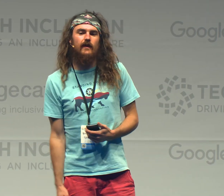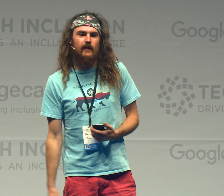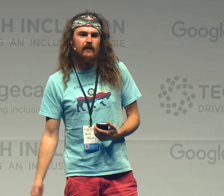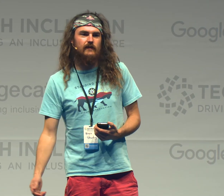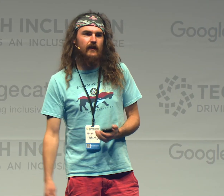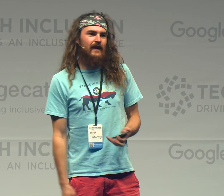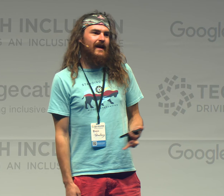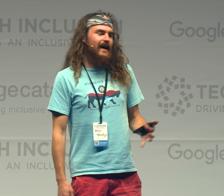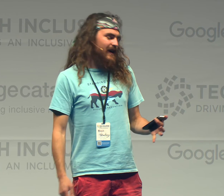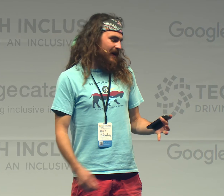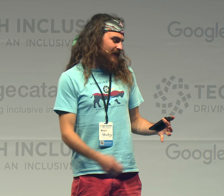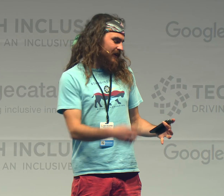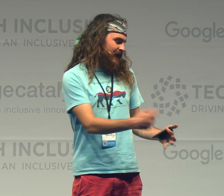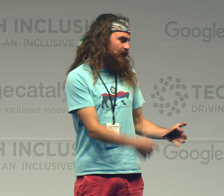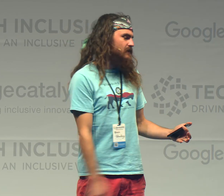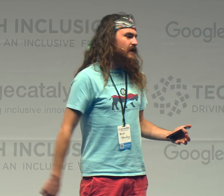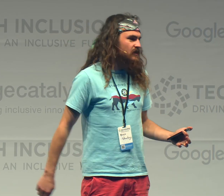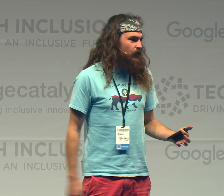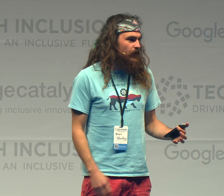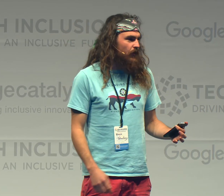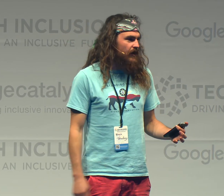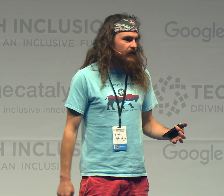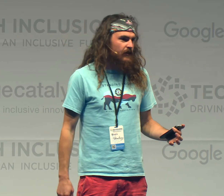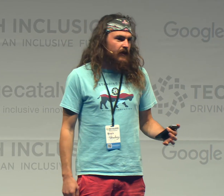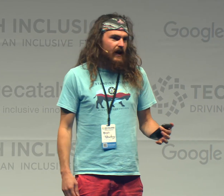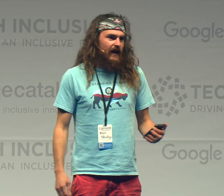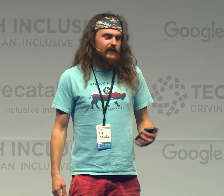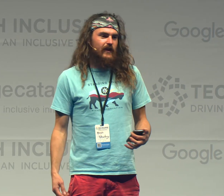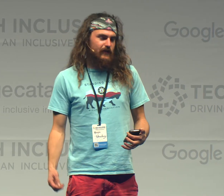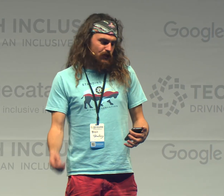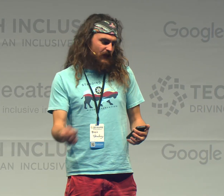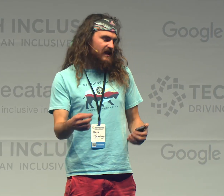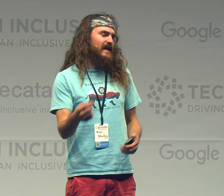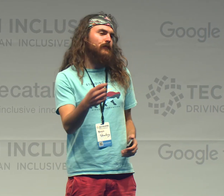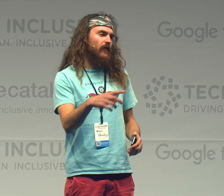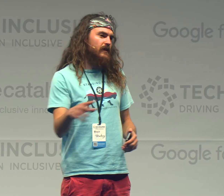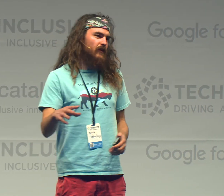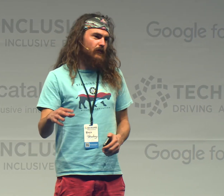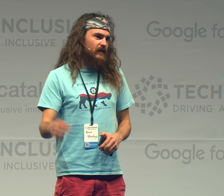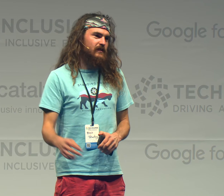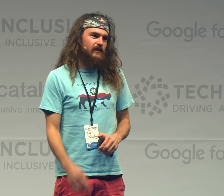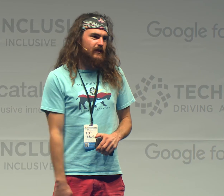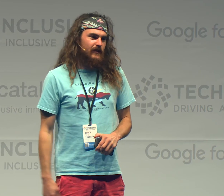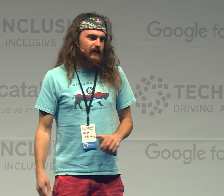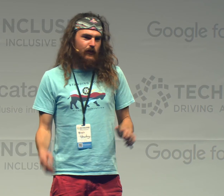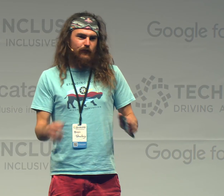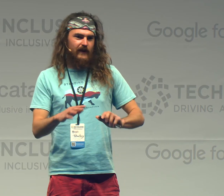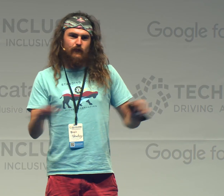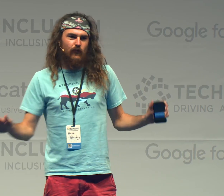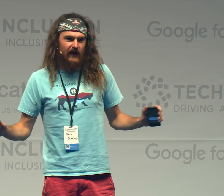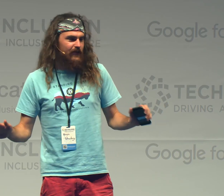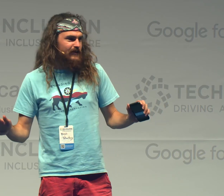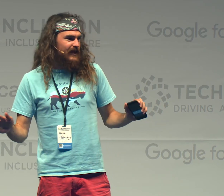like Lakota, and I go to just like Gboard or whatever, I have to switch to Esperanto, which,